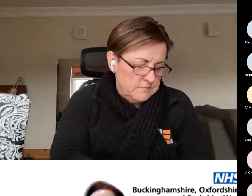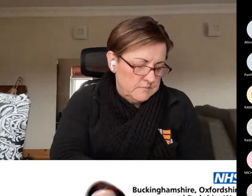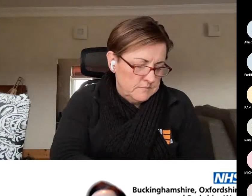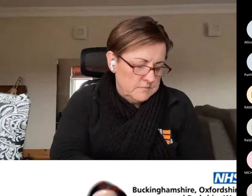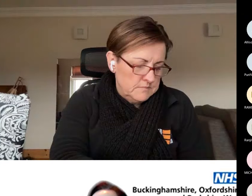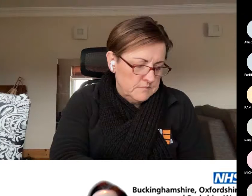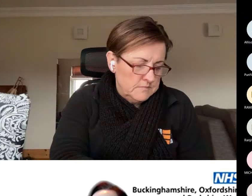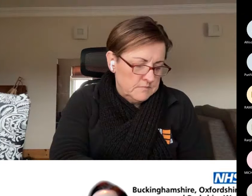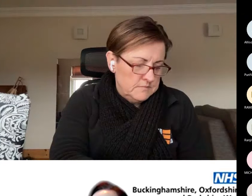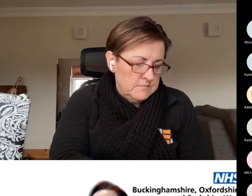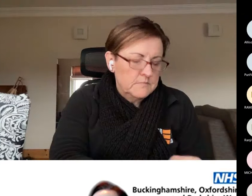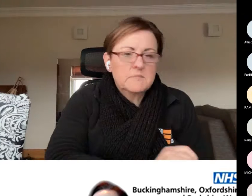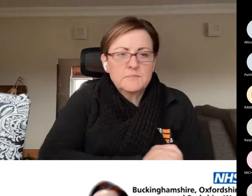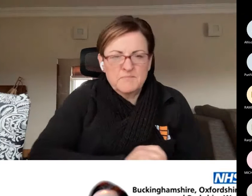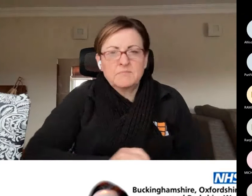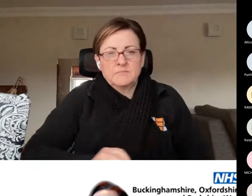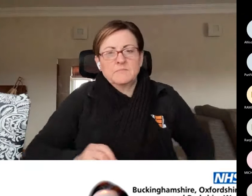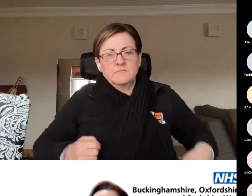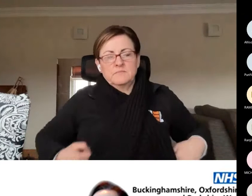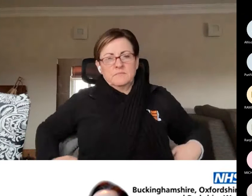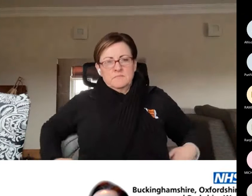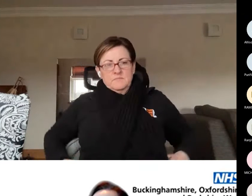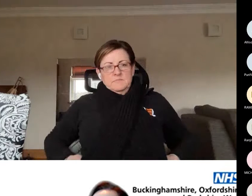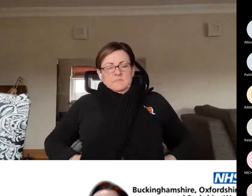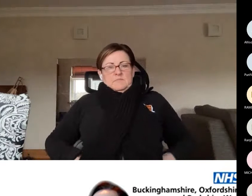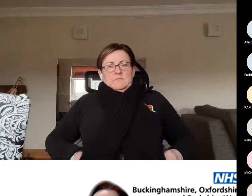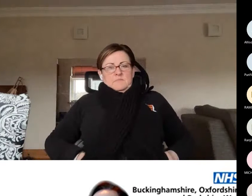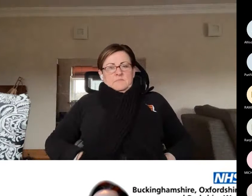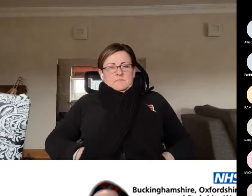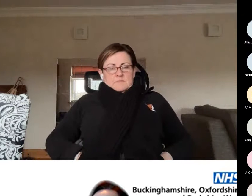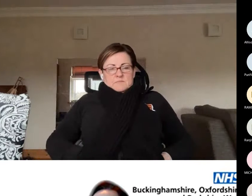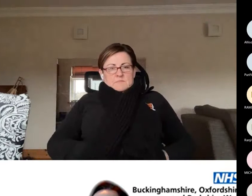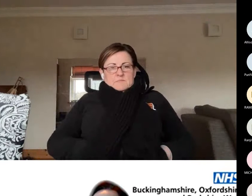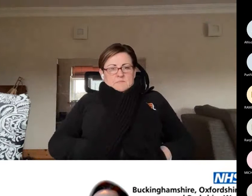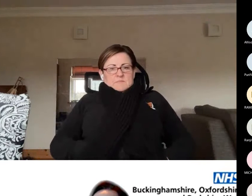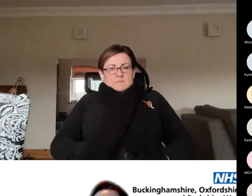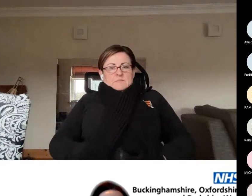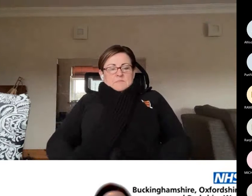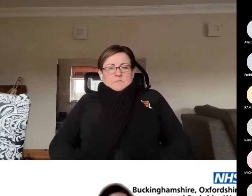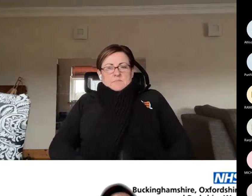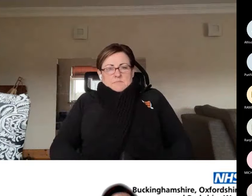be LD. So is scheduling and invoicing included?